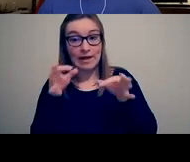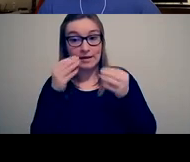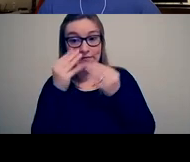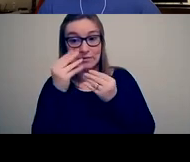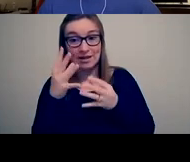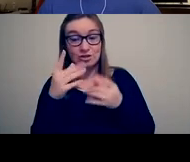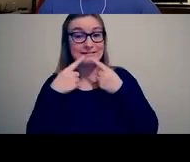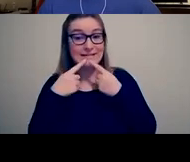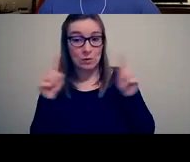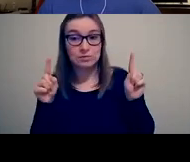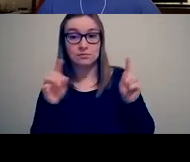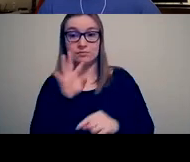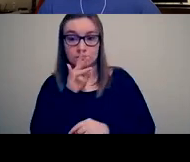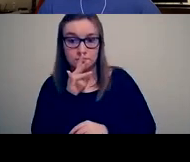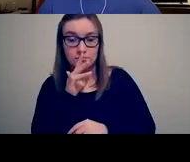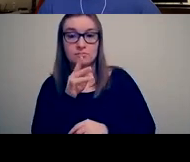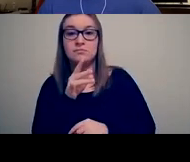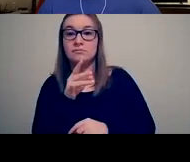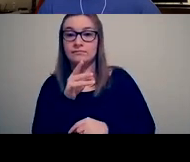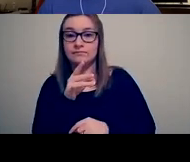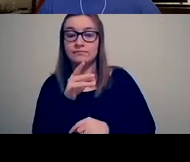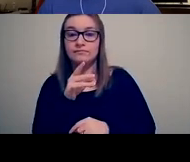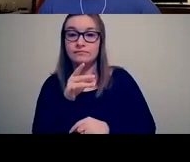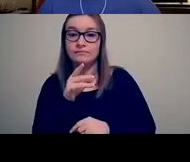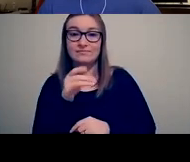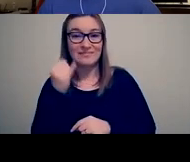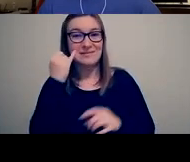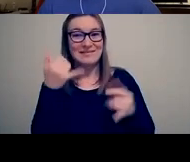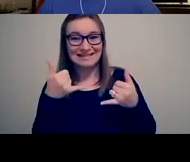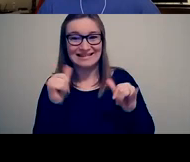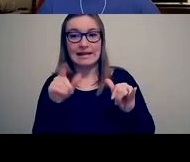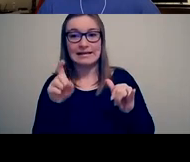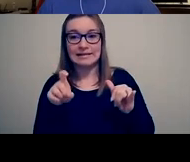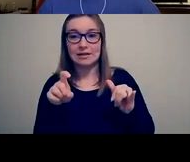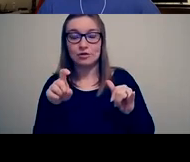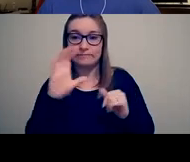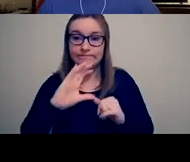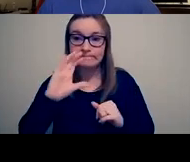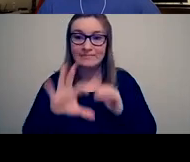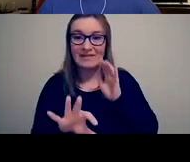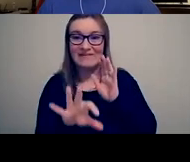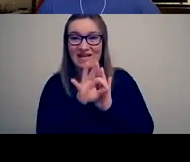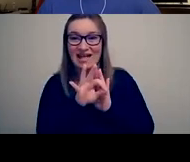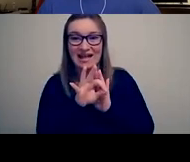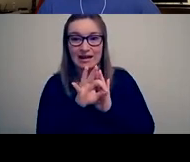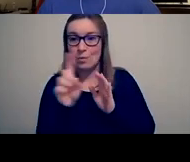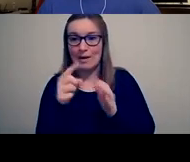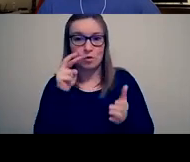announcing out, but if I still need to go find where I was every time